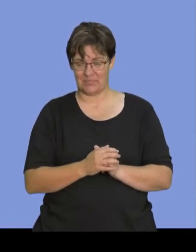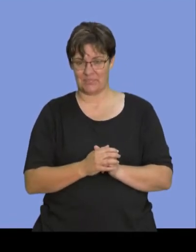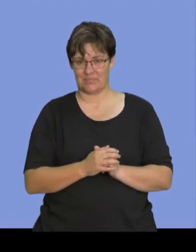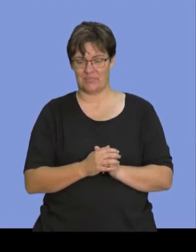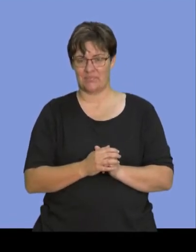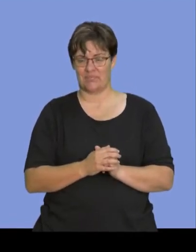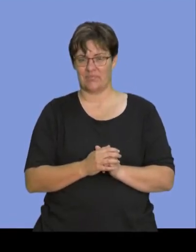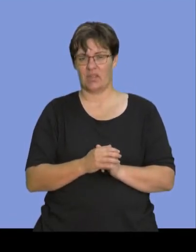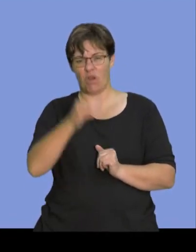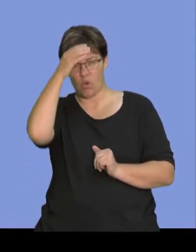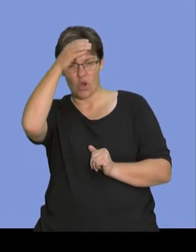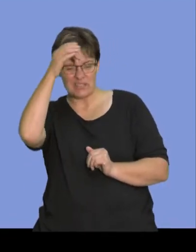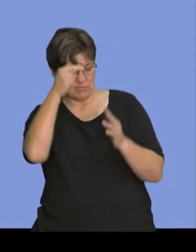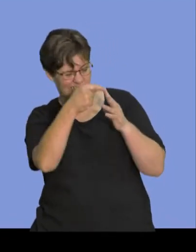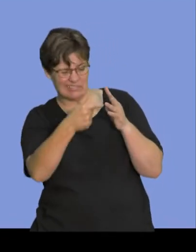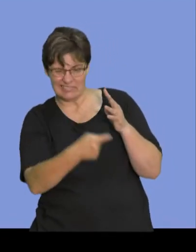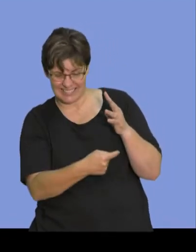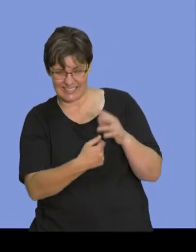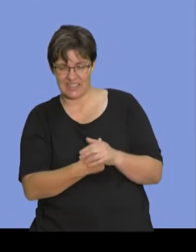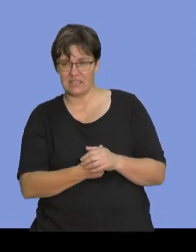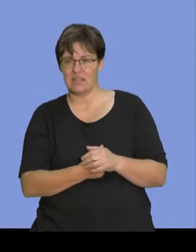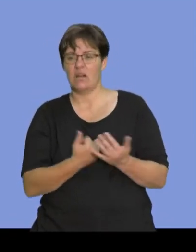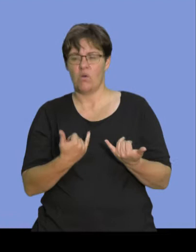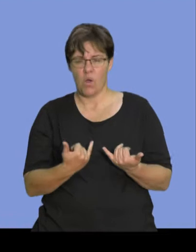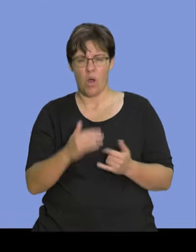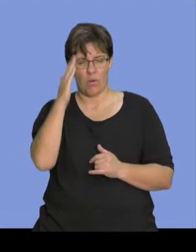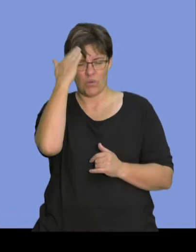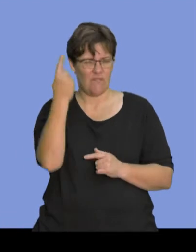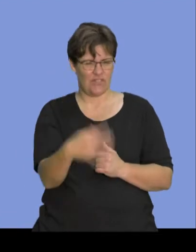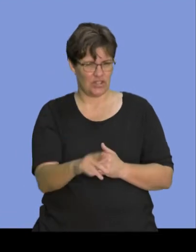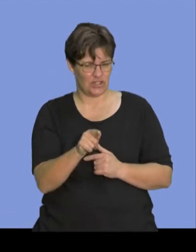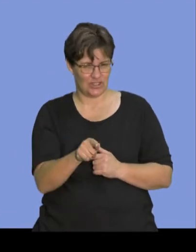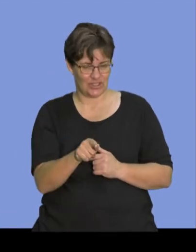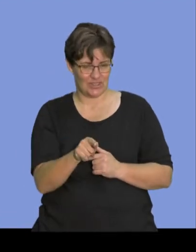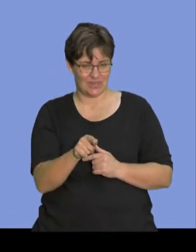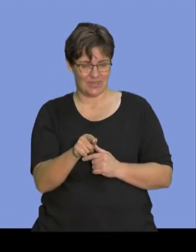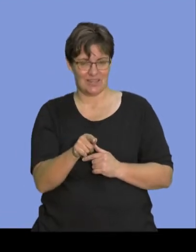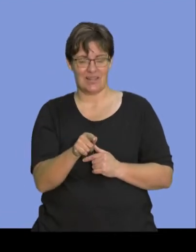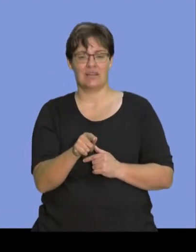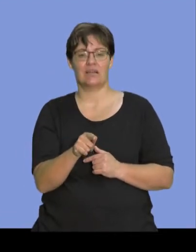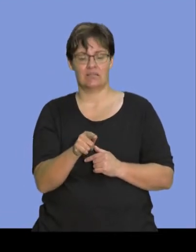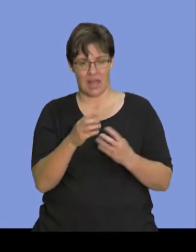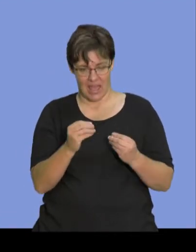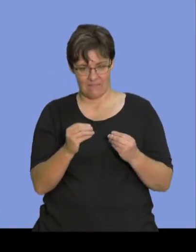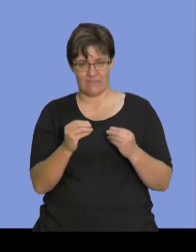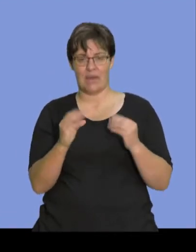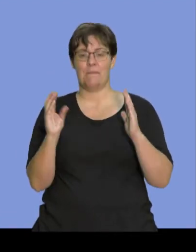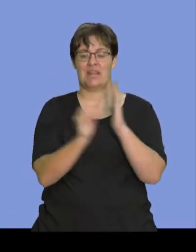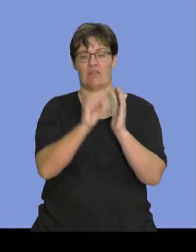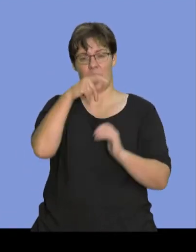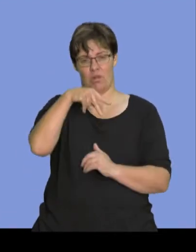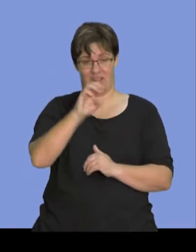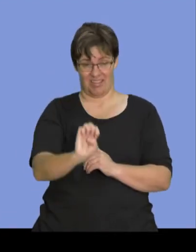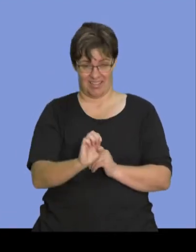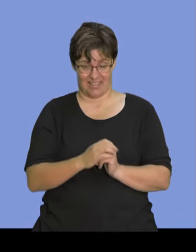mind map, or the concept map in terms of the concept. So what do we know already by now? We know that there are magnetic poles, and